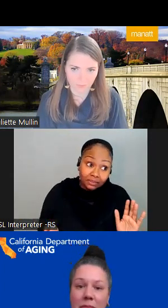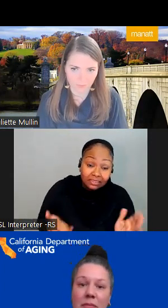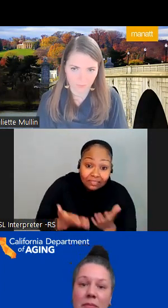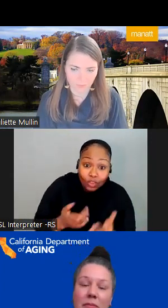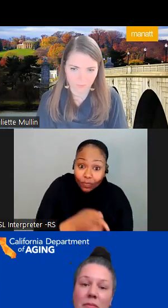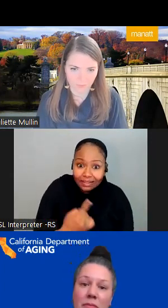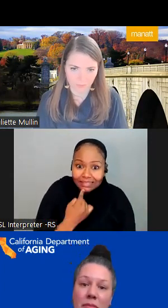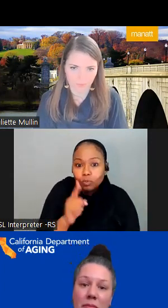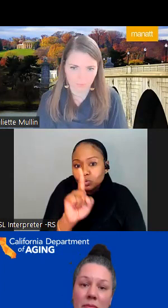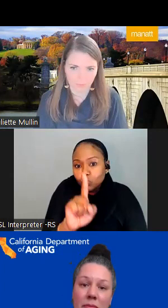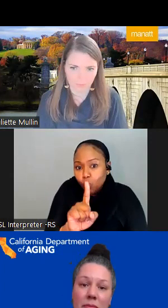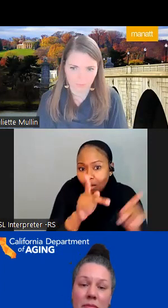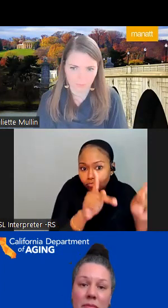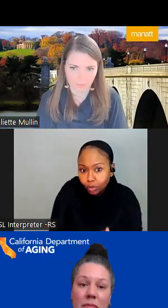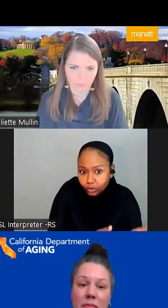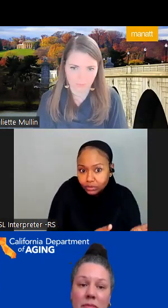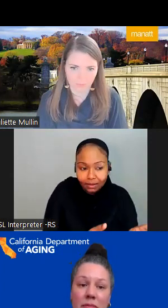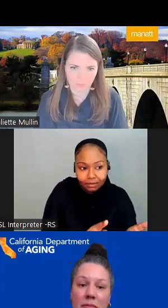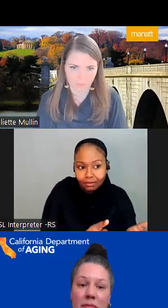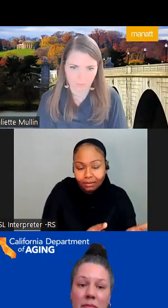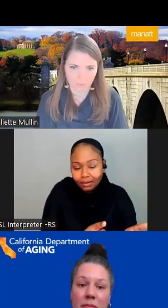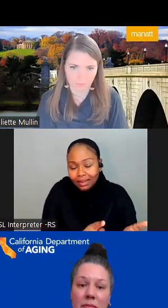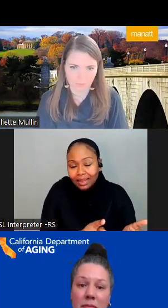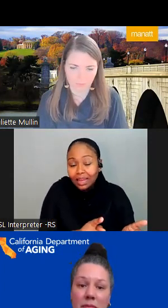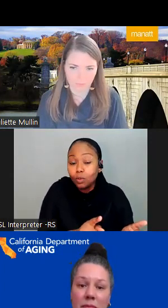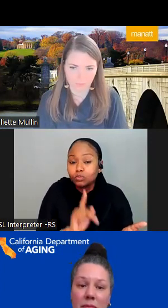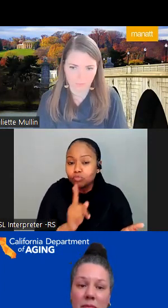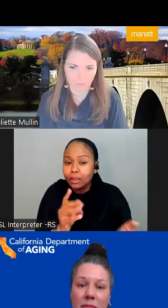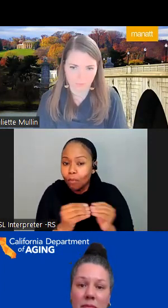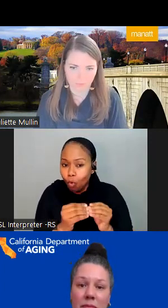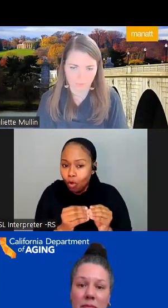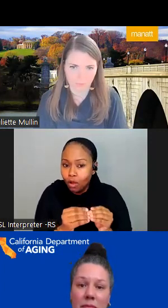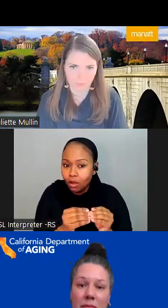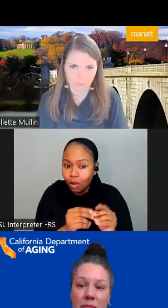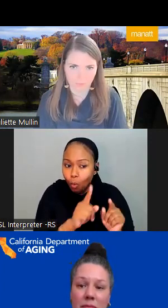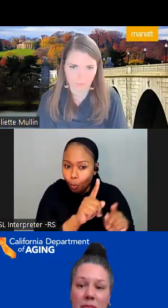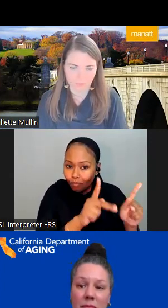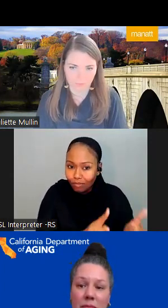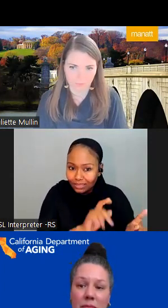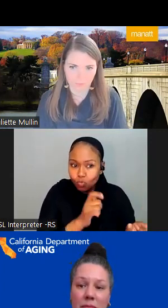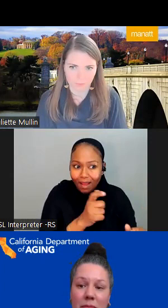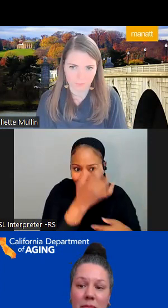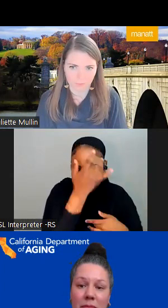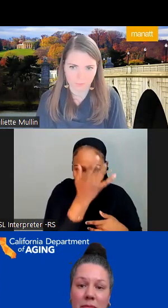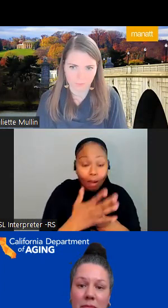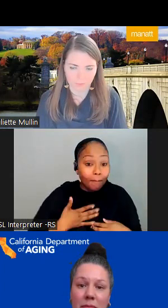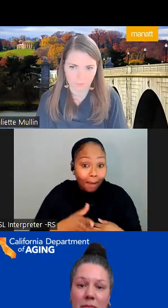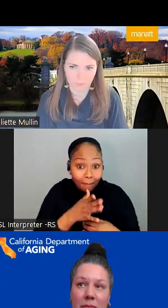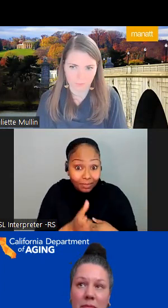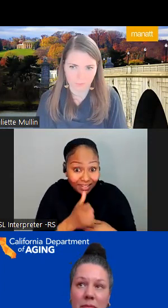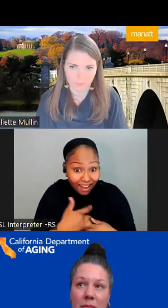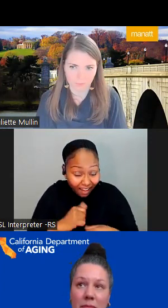only 1 resident, which turned out not to be true. We found out there was more. Well, my mom did not have COVID. They said it was